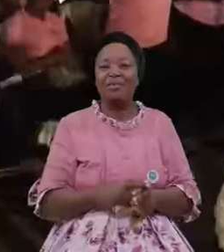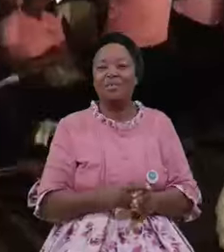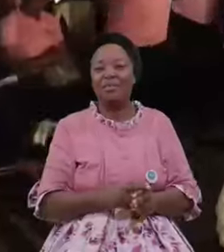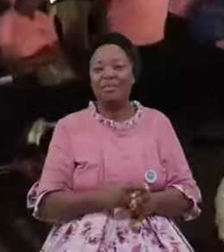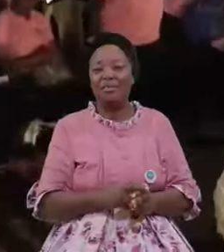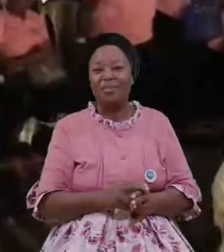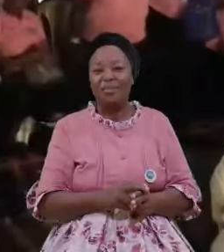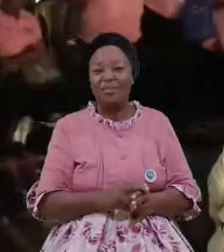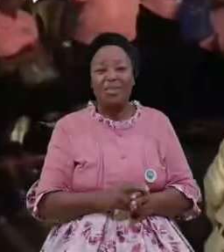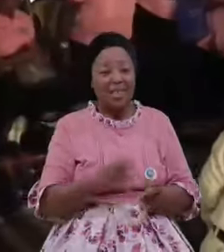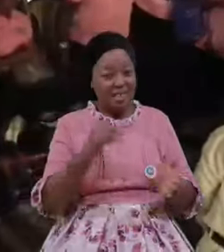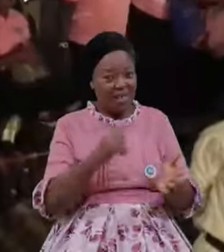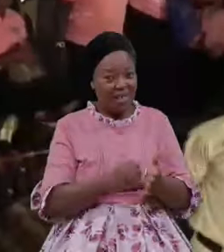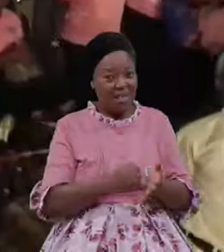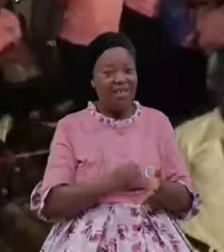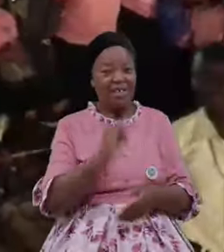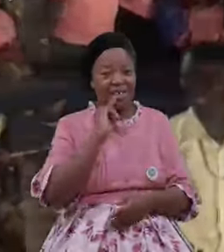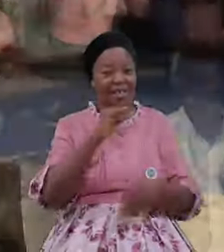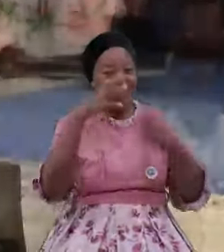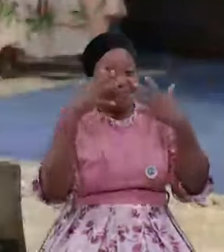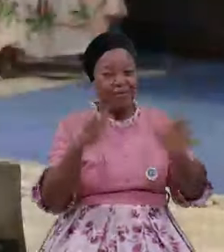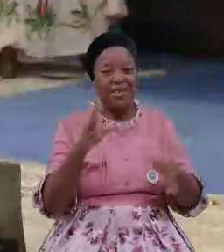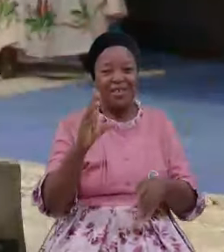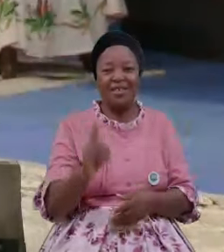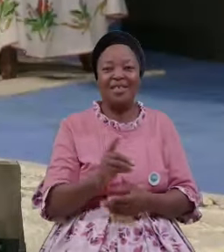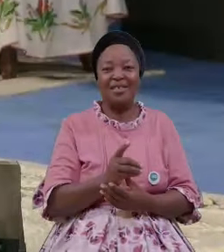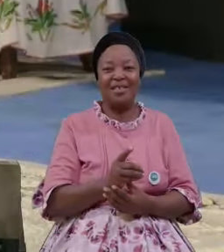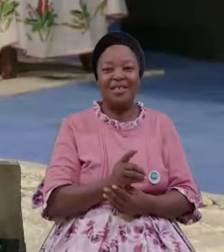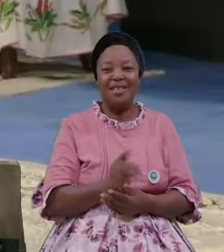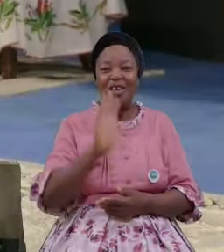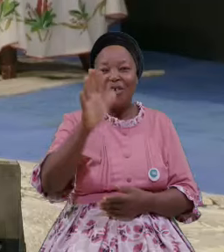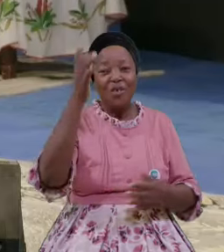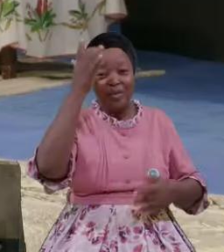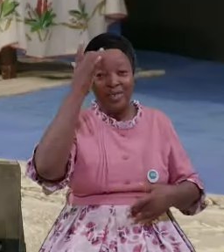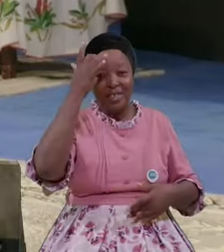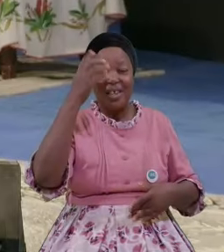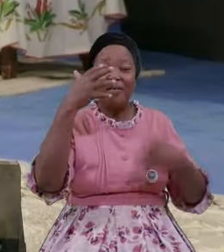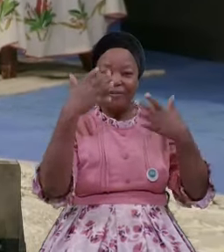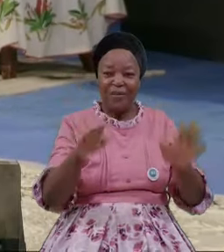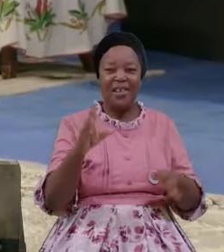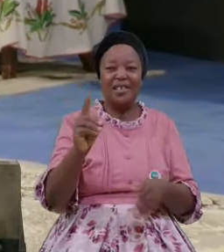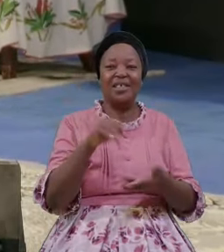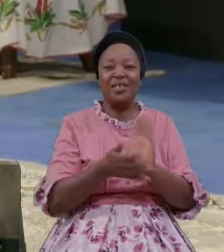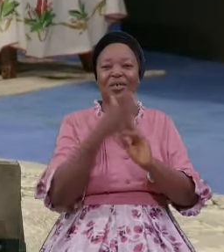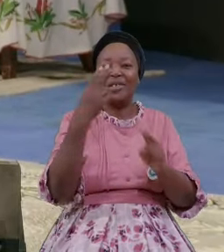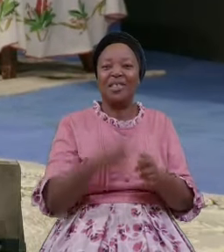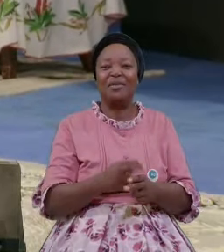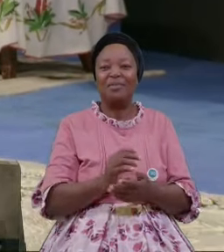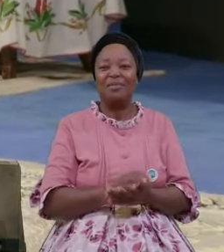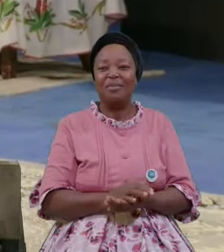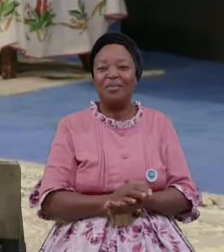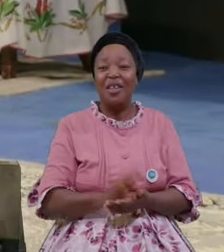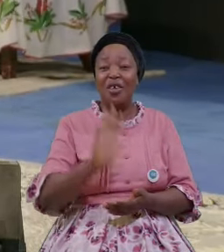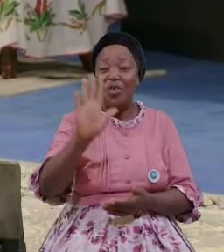It is finished. Your sickness finished. Your